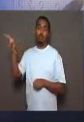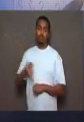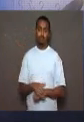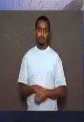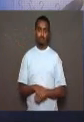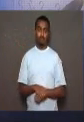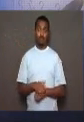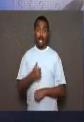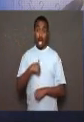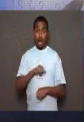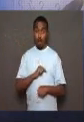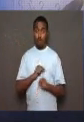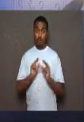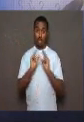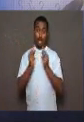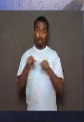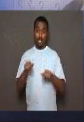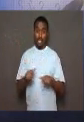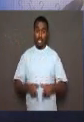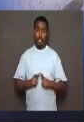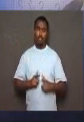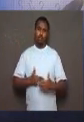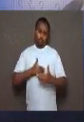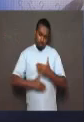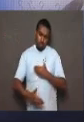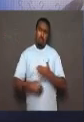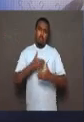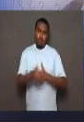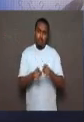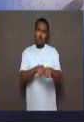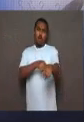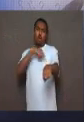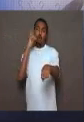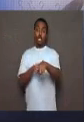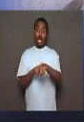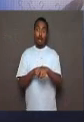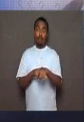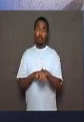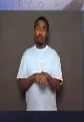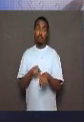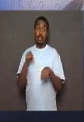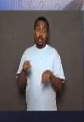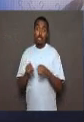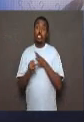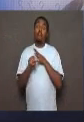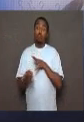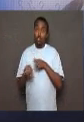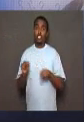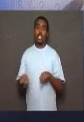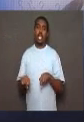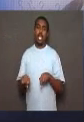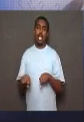him. Our family have lived here for generations. He must have his roots